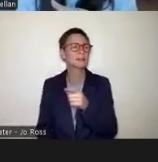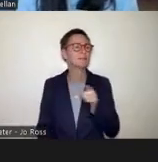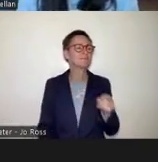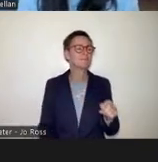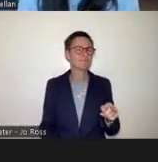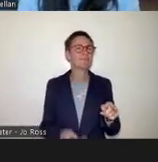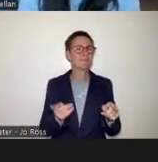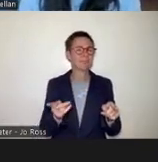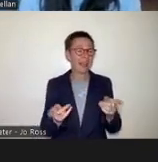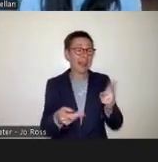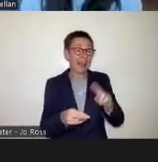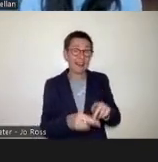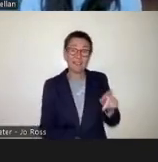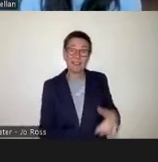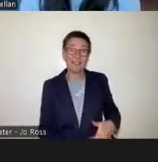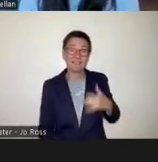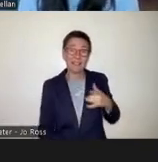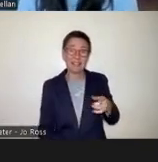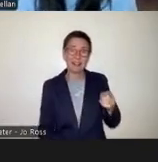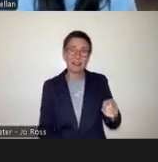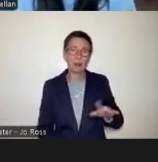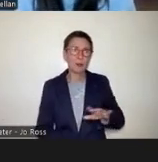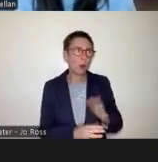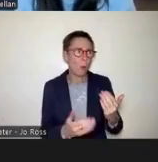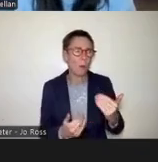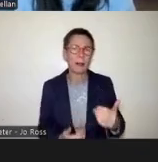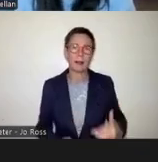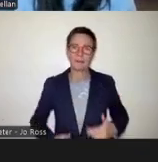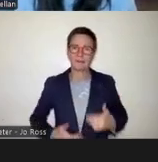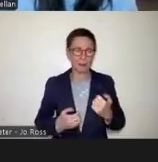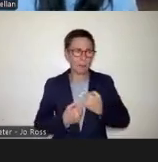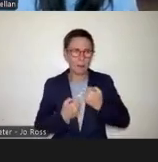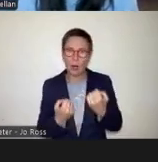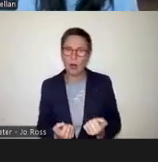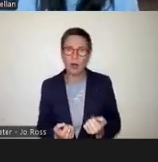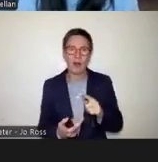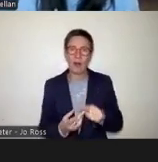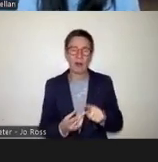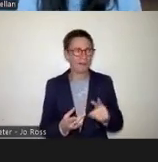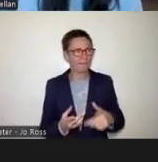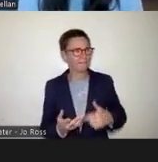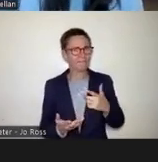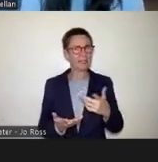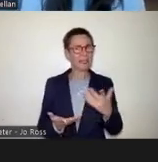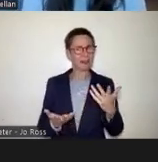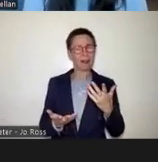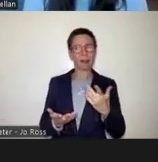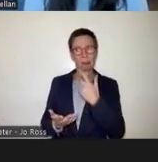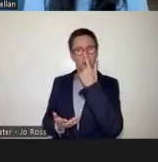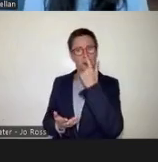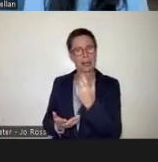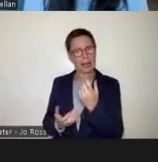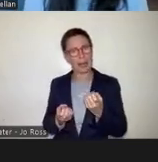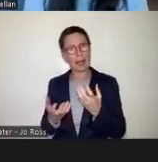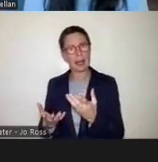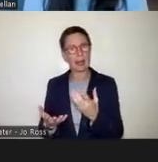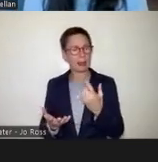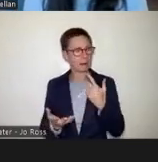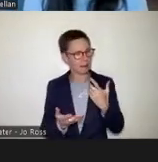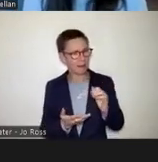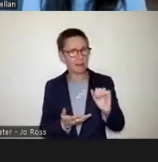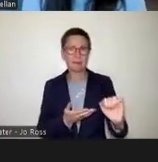at each of those stages they need to feel welcome, they need to feel that sense of belonging in different elements of their culture